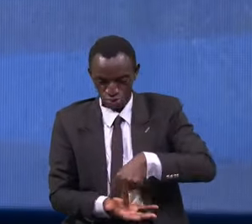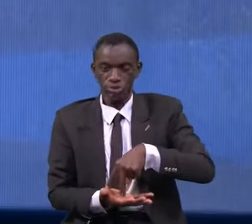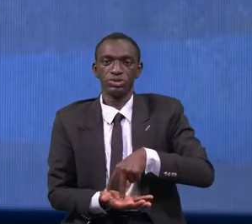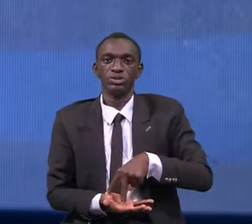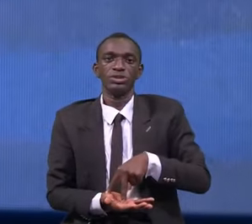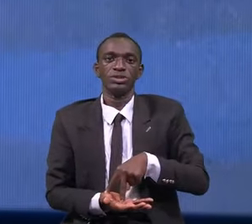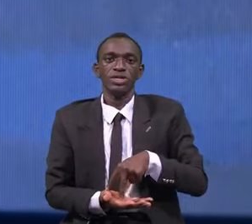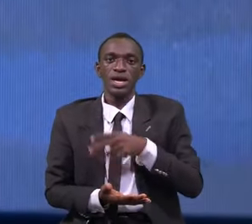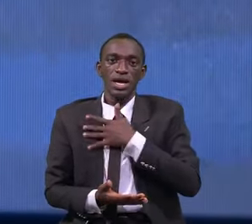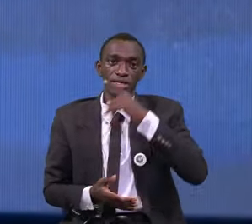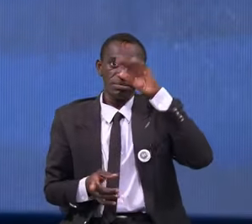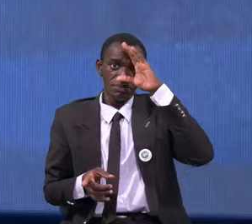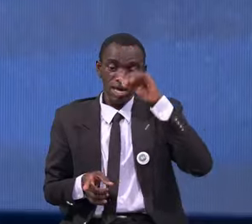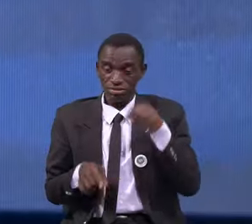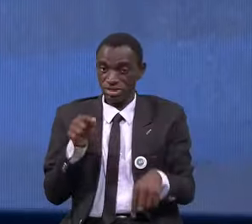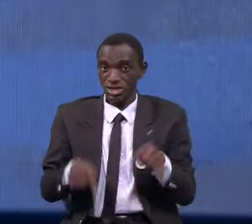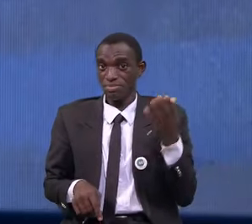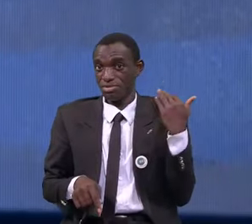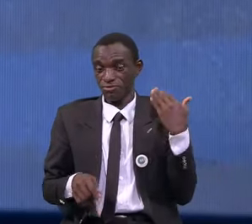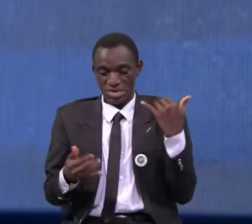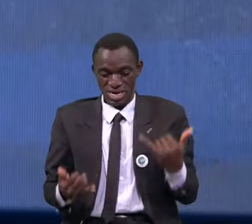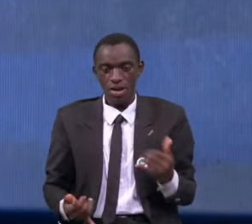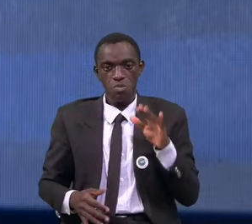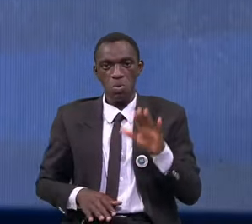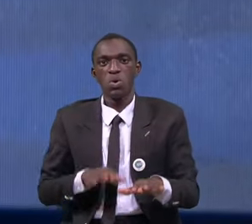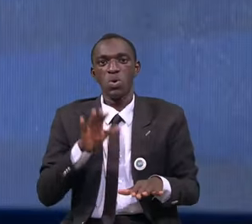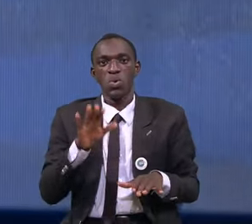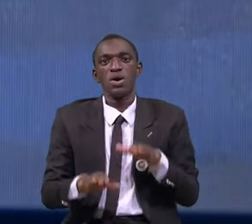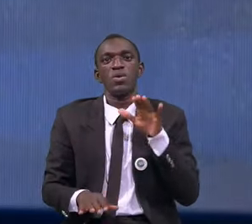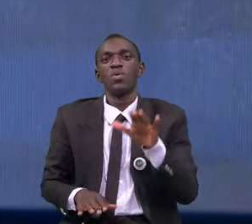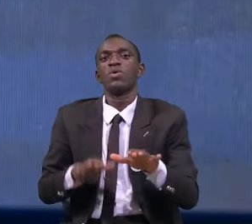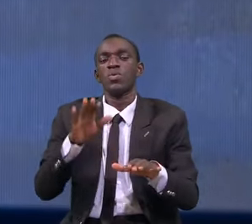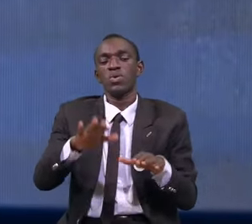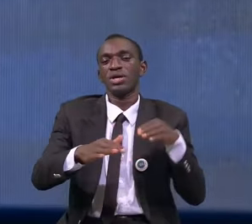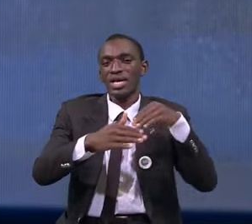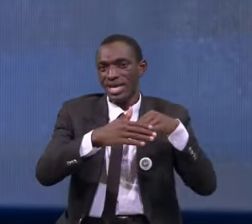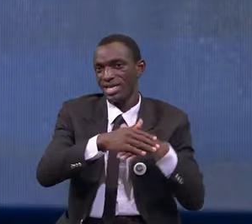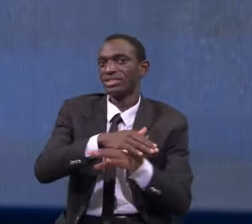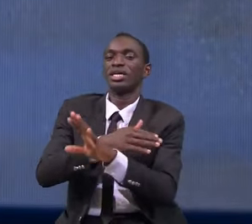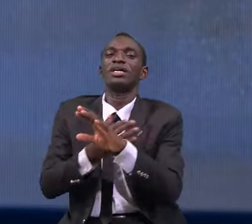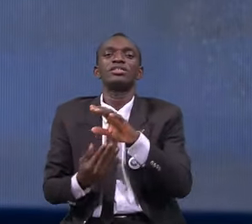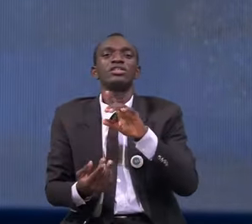and walked and entered with them into the temple,